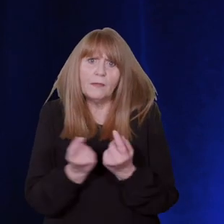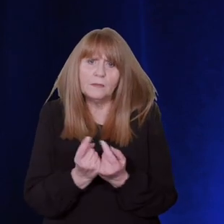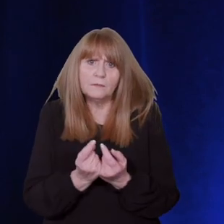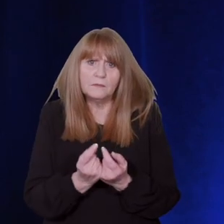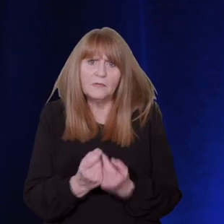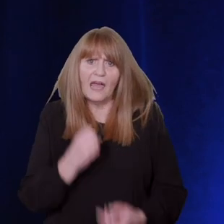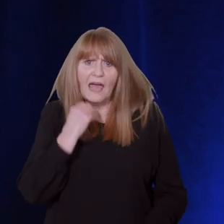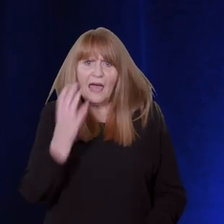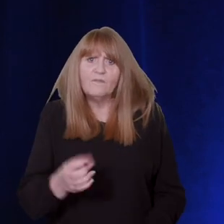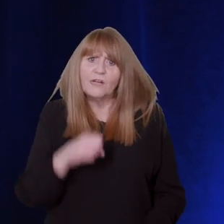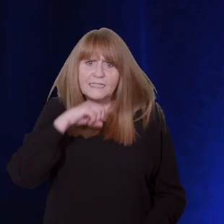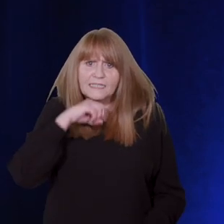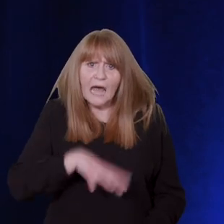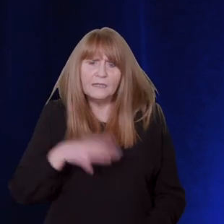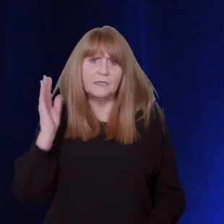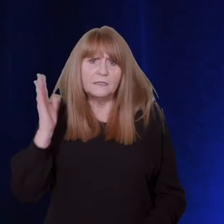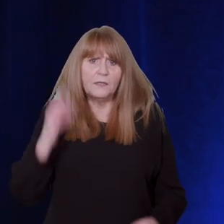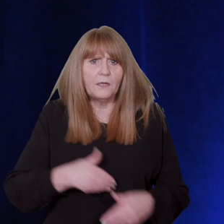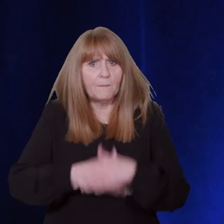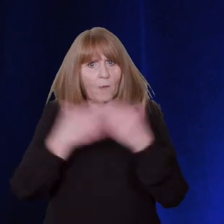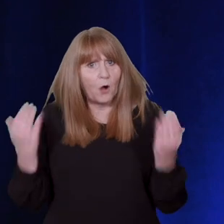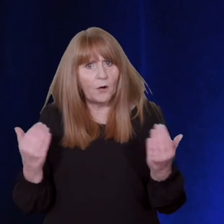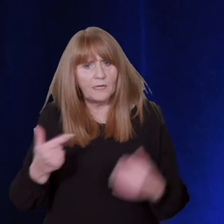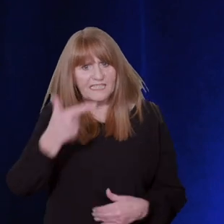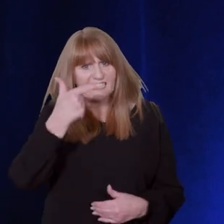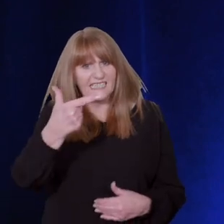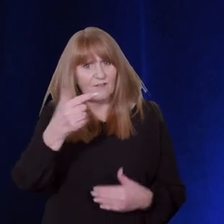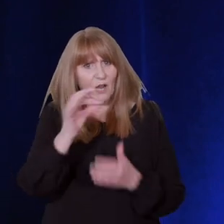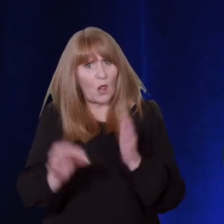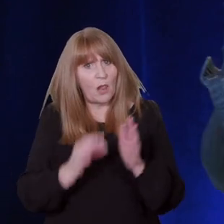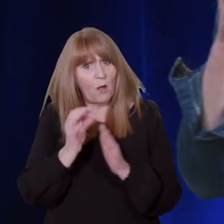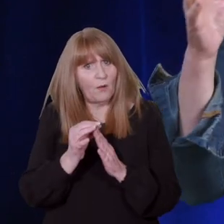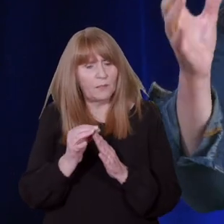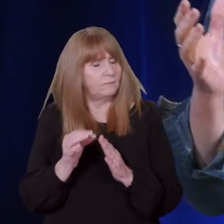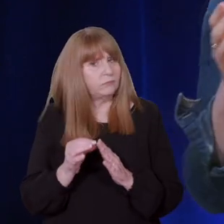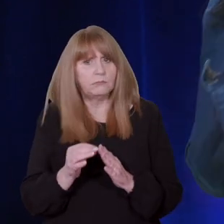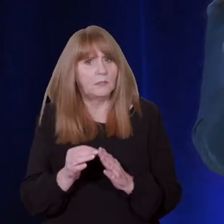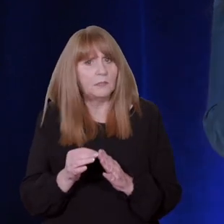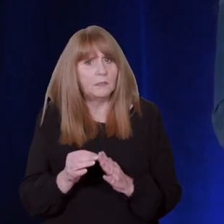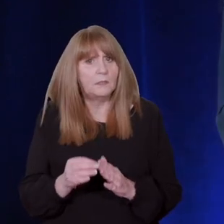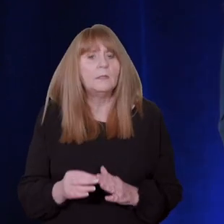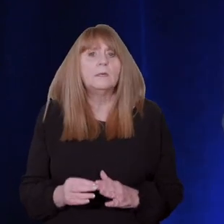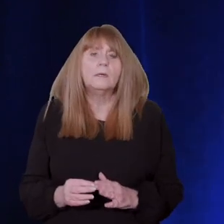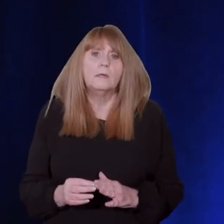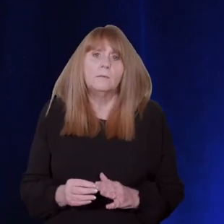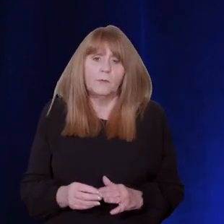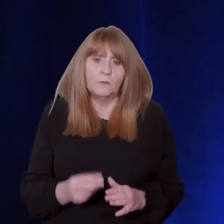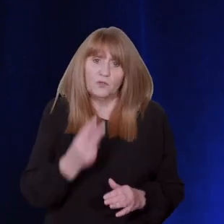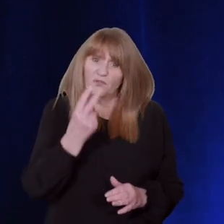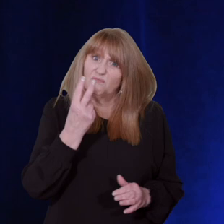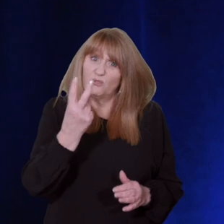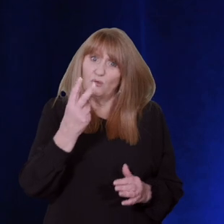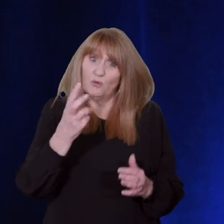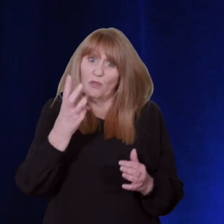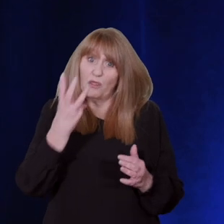7, 2.5, 3 hours maybe, I don't even know if it was longer than that. We were here for the duration of September